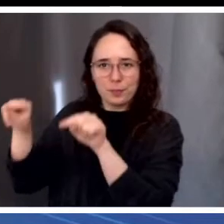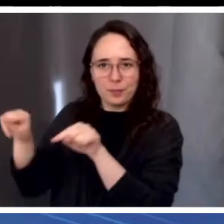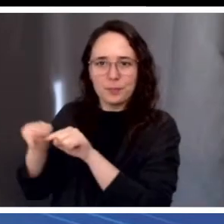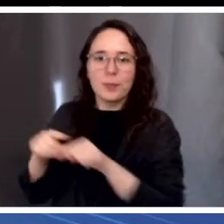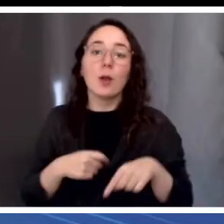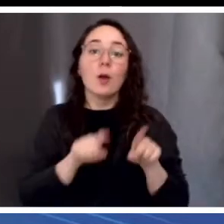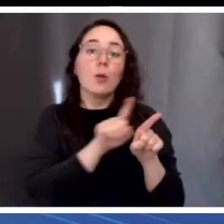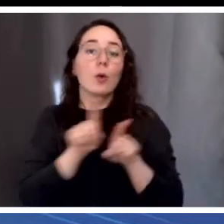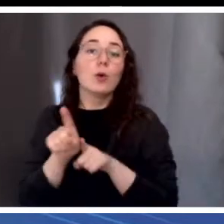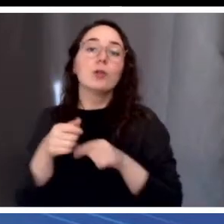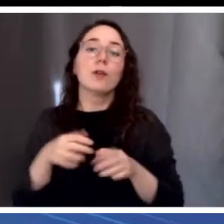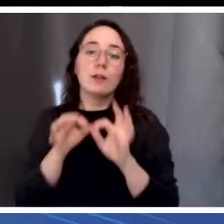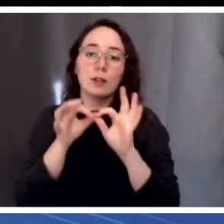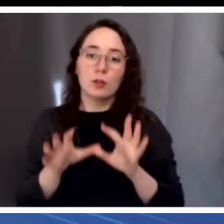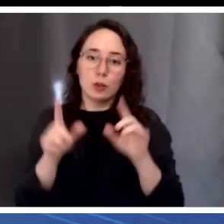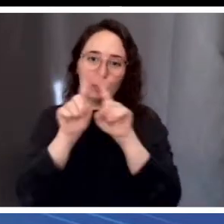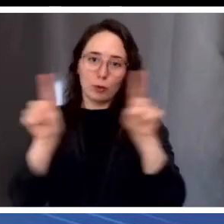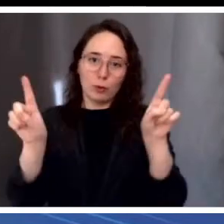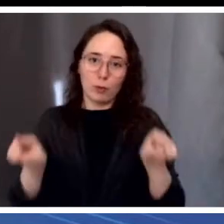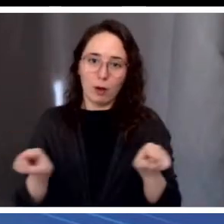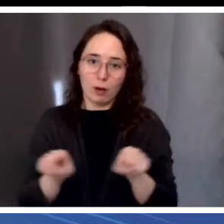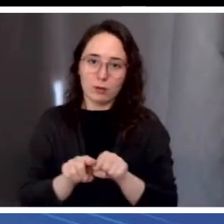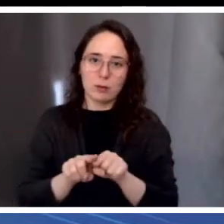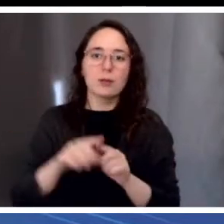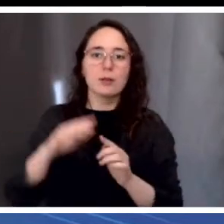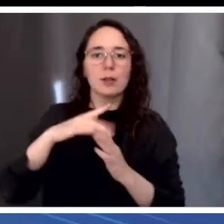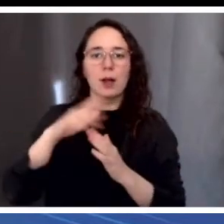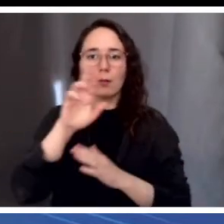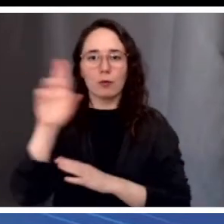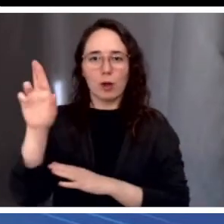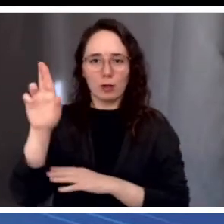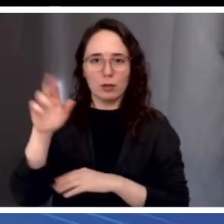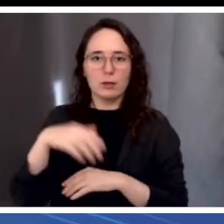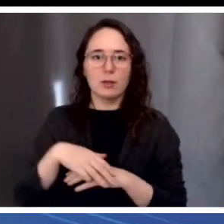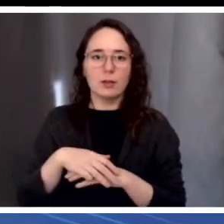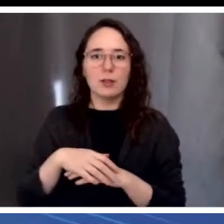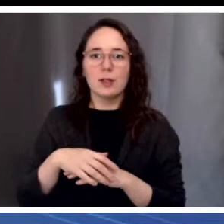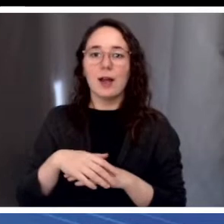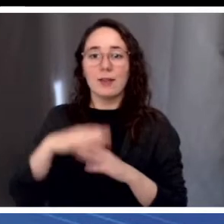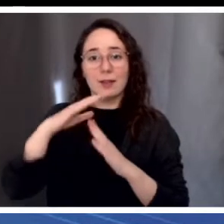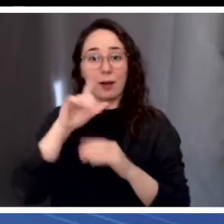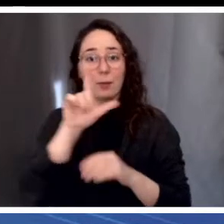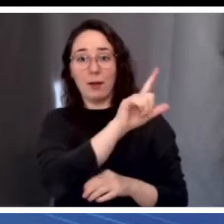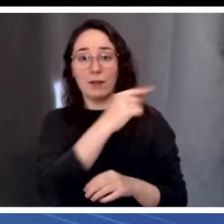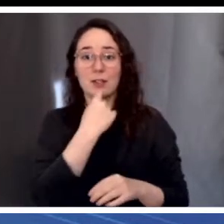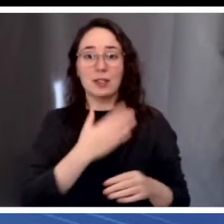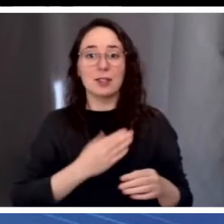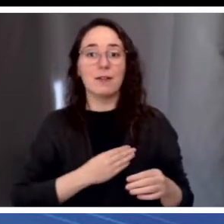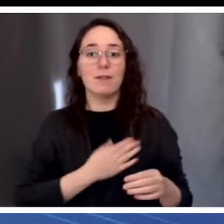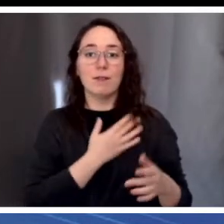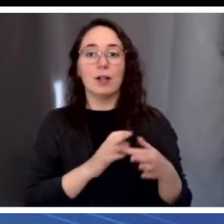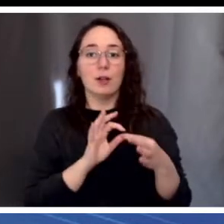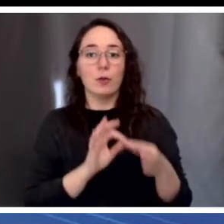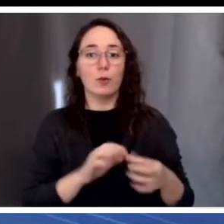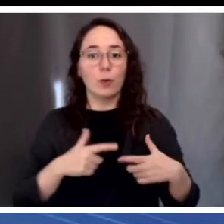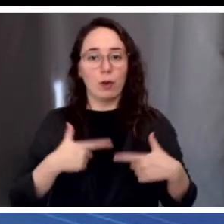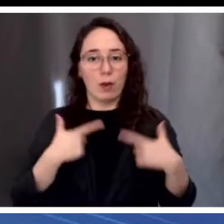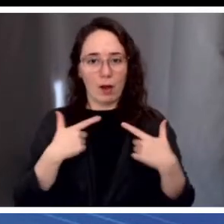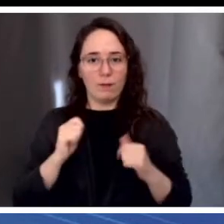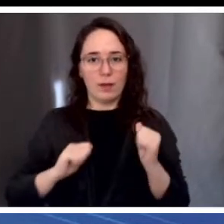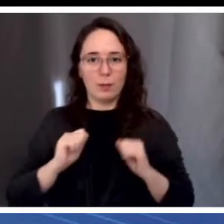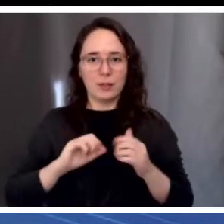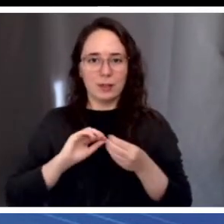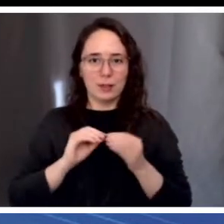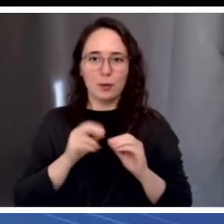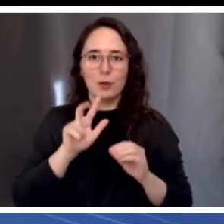at the top right corner of the screen. And on the top left, it reads Feeling Through Live, episode 34, all things audio